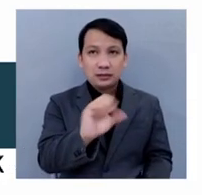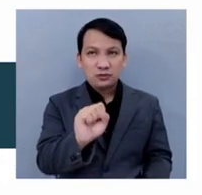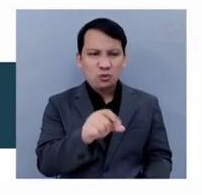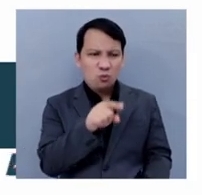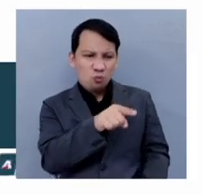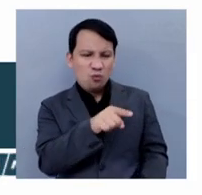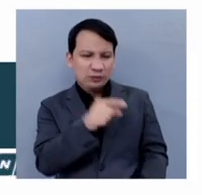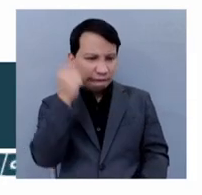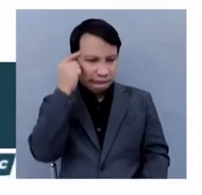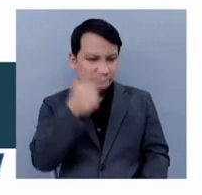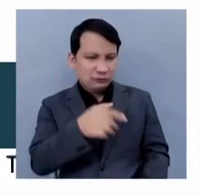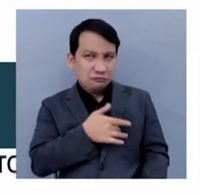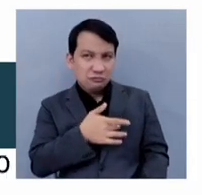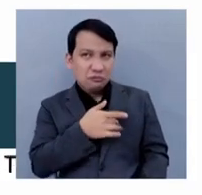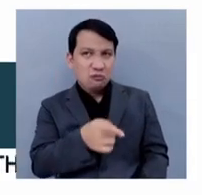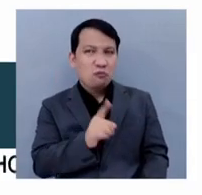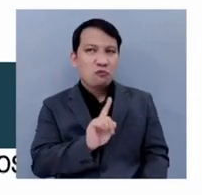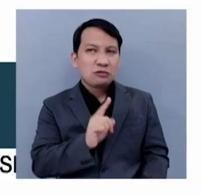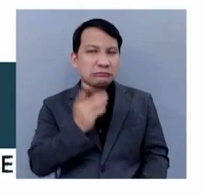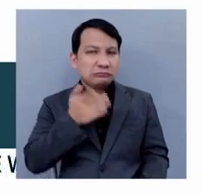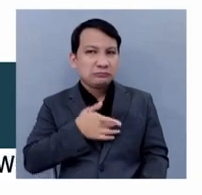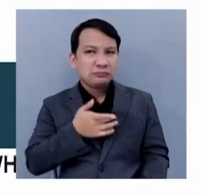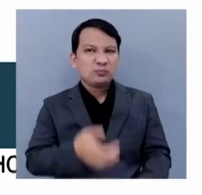that statement alone?